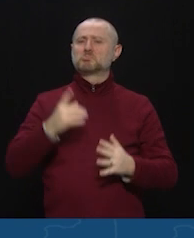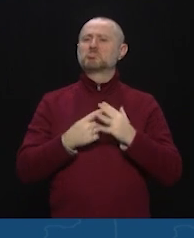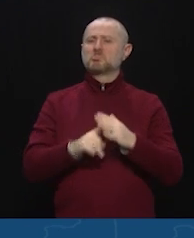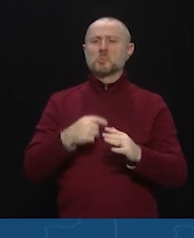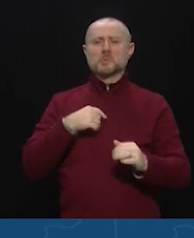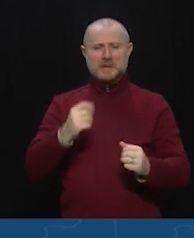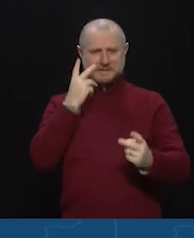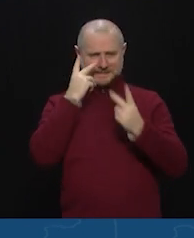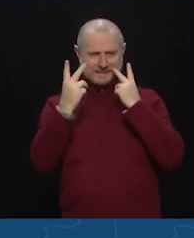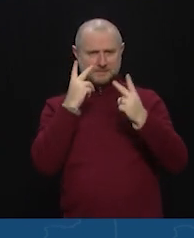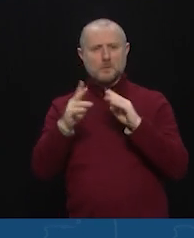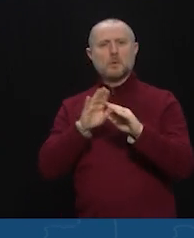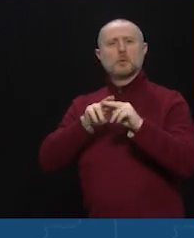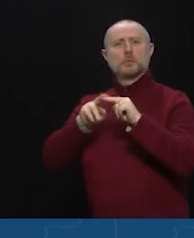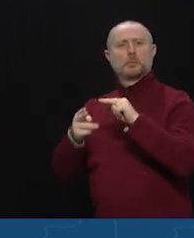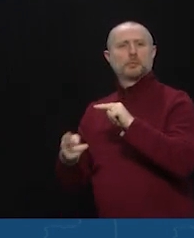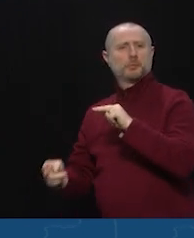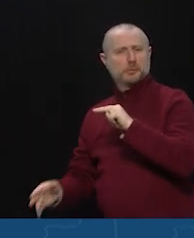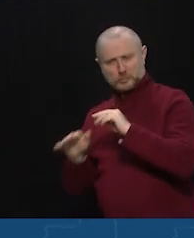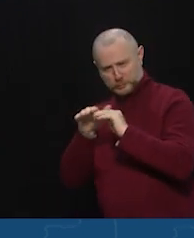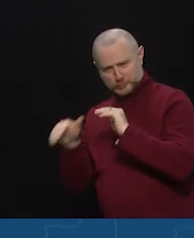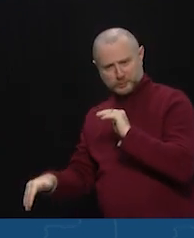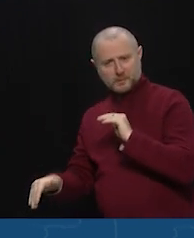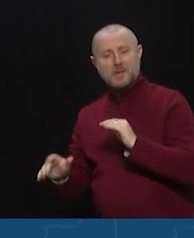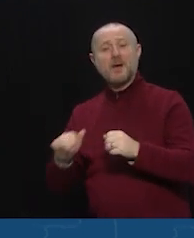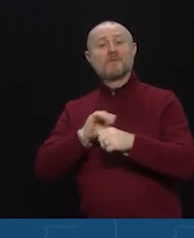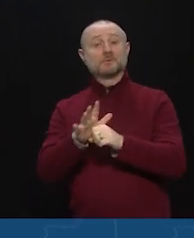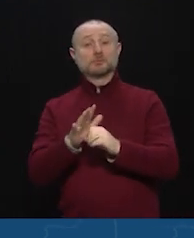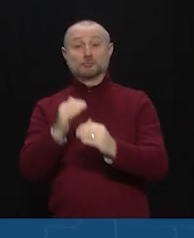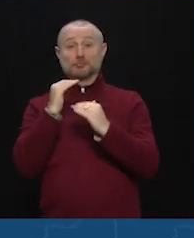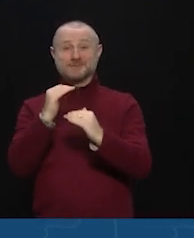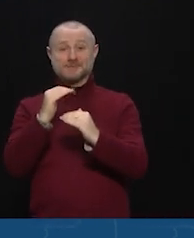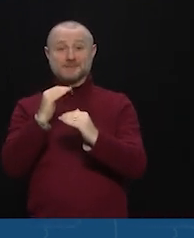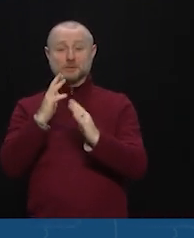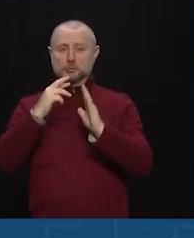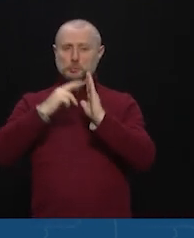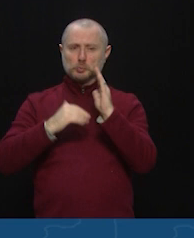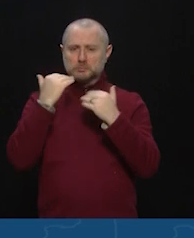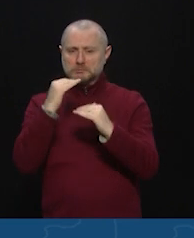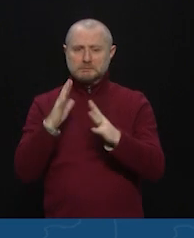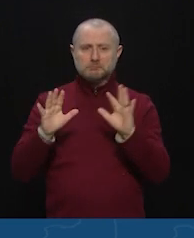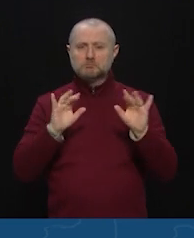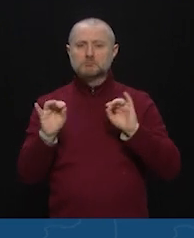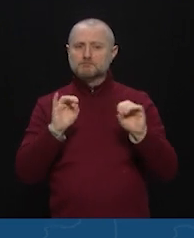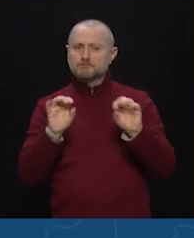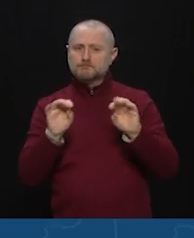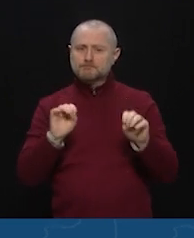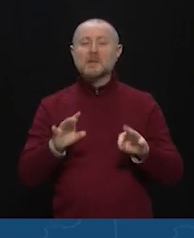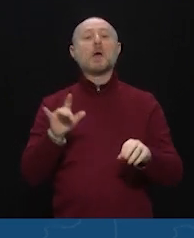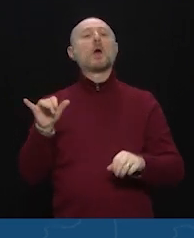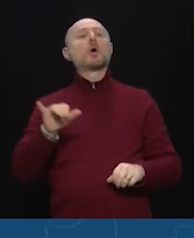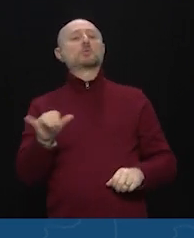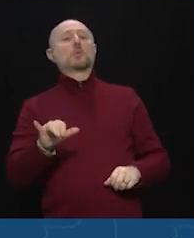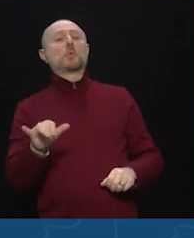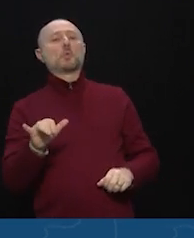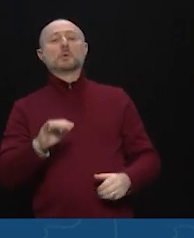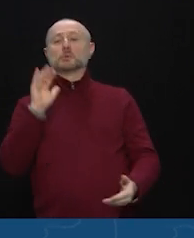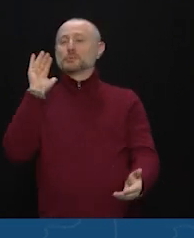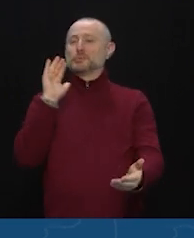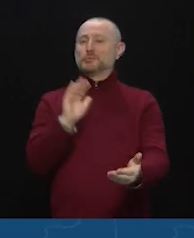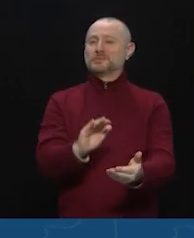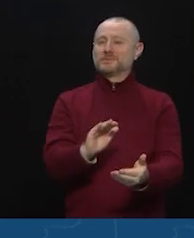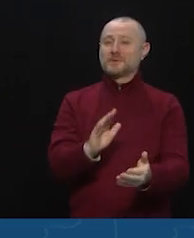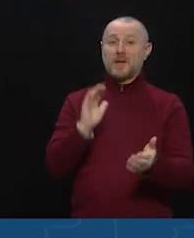meaningful declines. Pandemic restrictions also are significantly reduced from what they